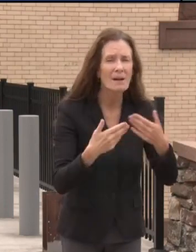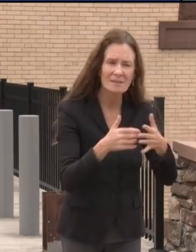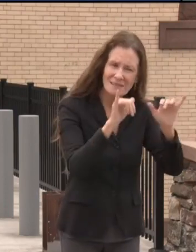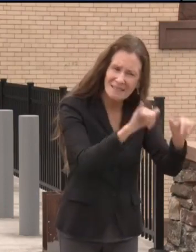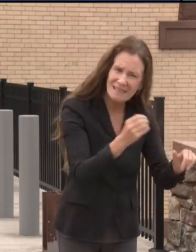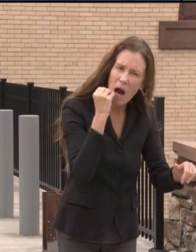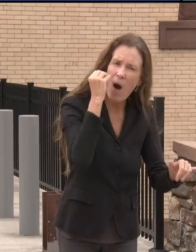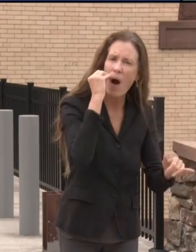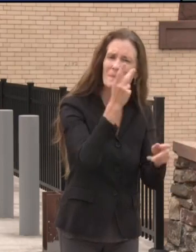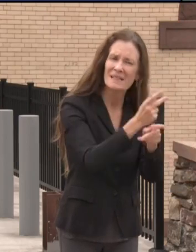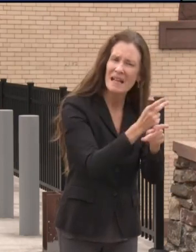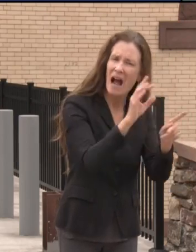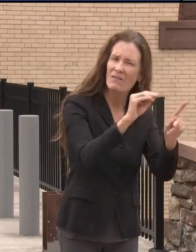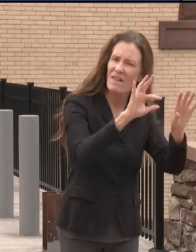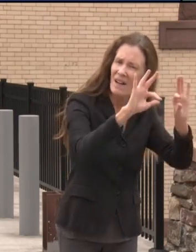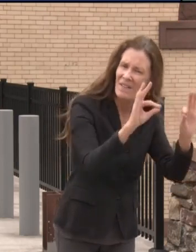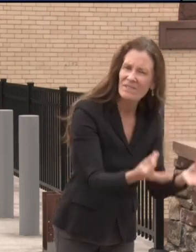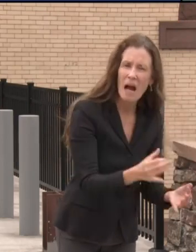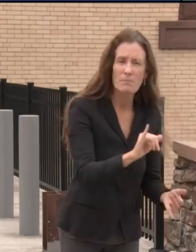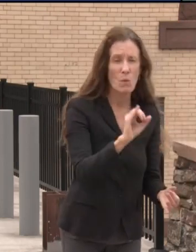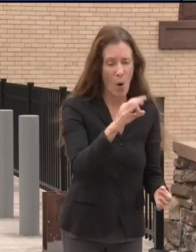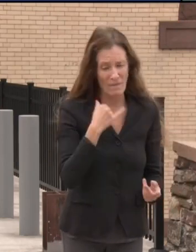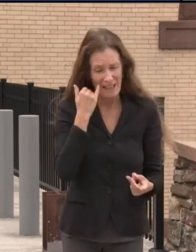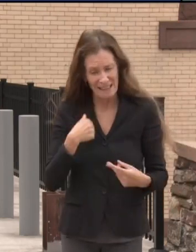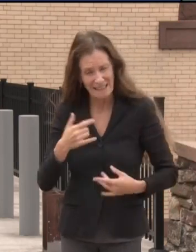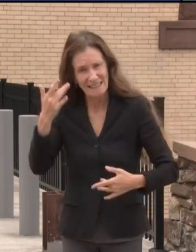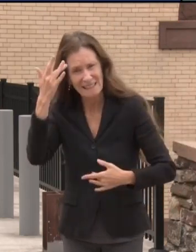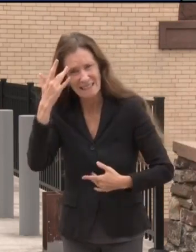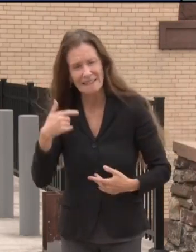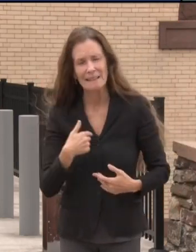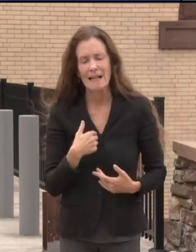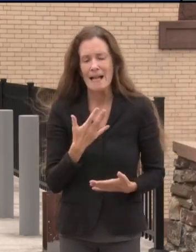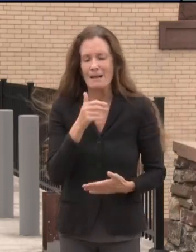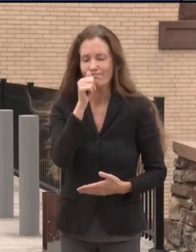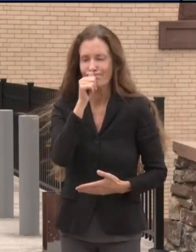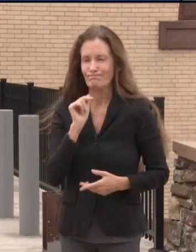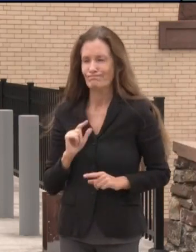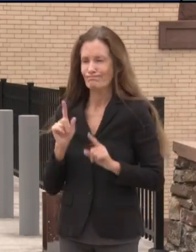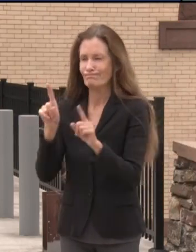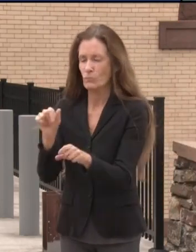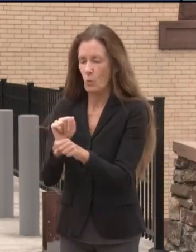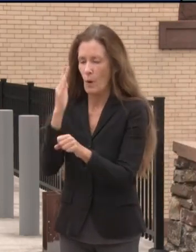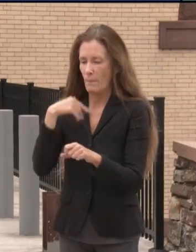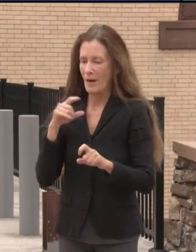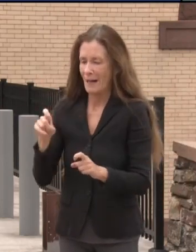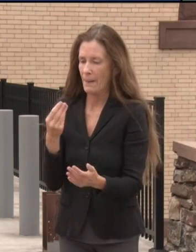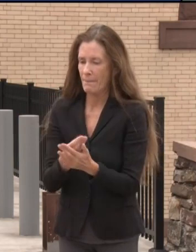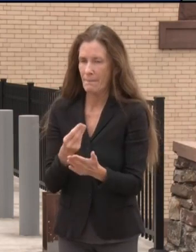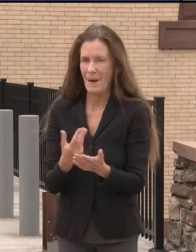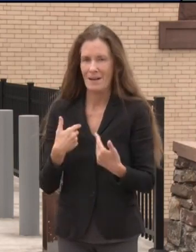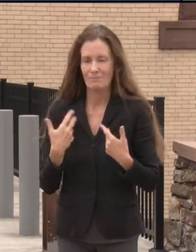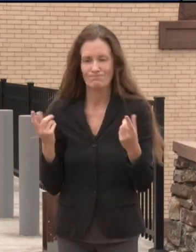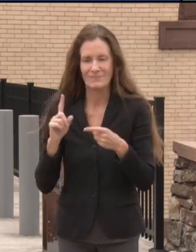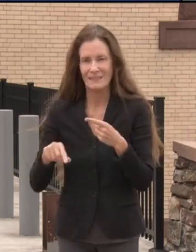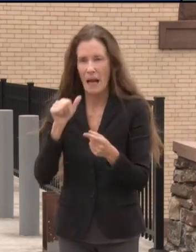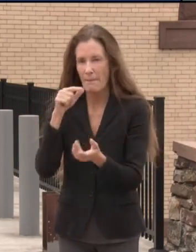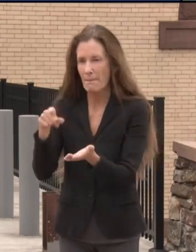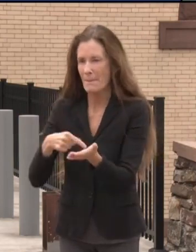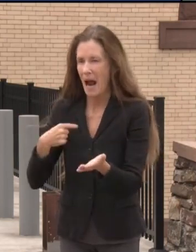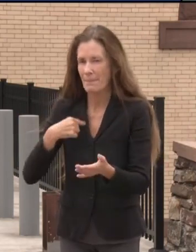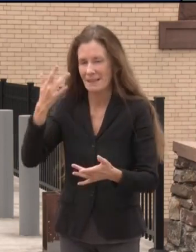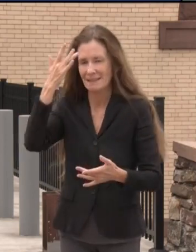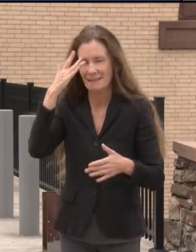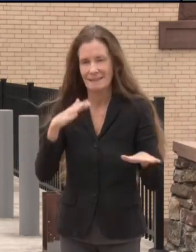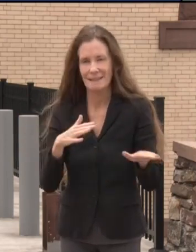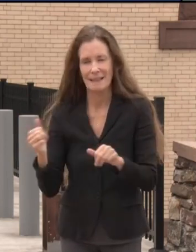home? The Healthy Employee, Healthy Workplace Act protects the profit margin because those workers staying home to get better don't infect an